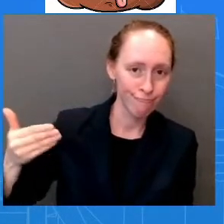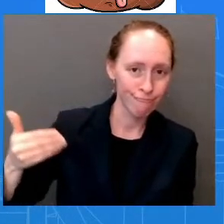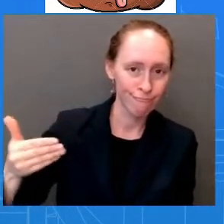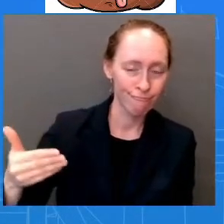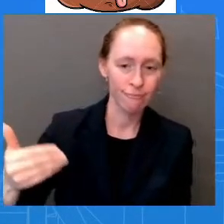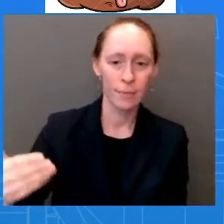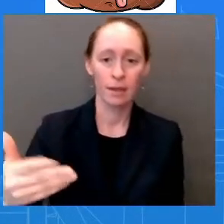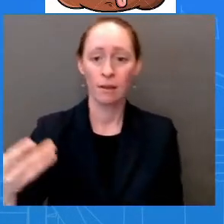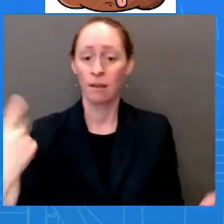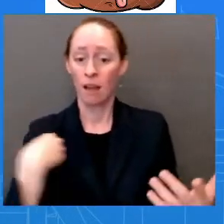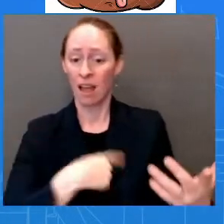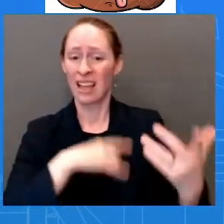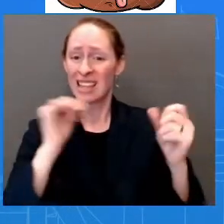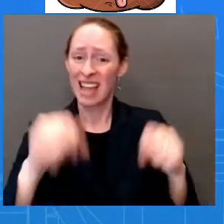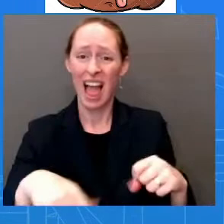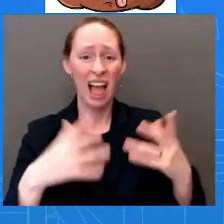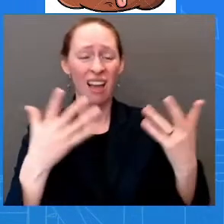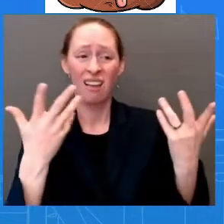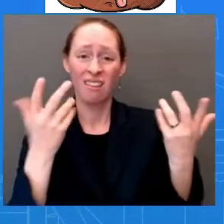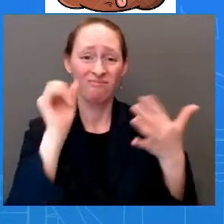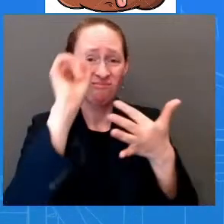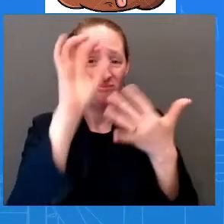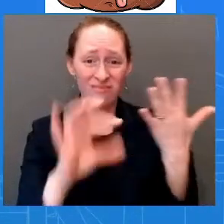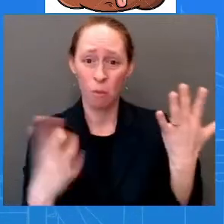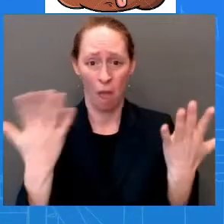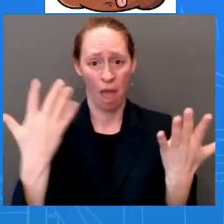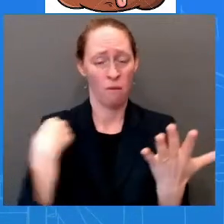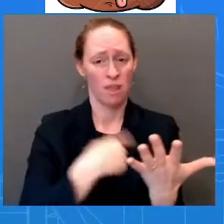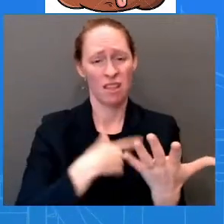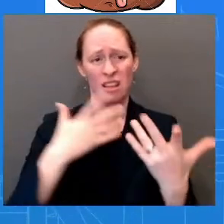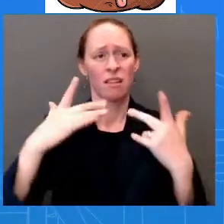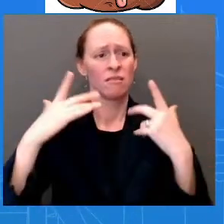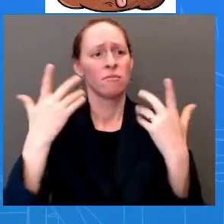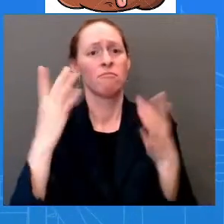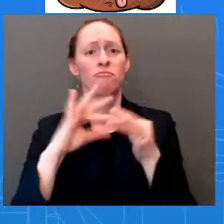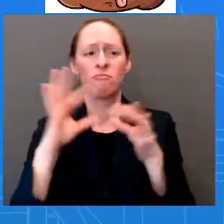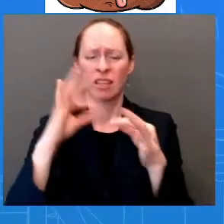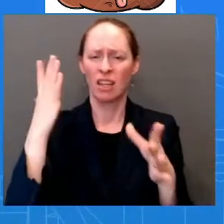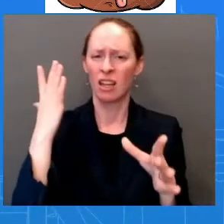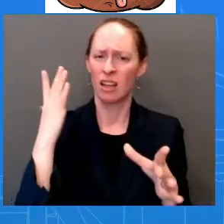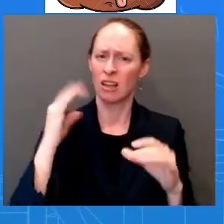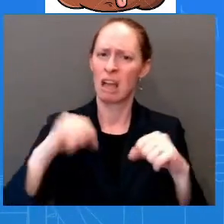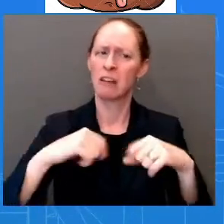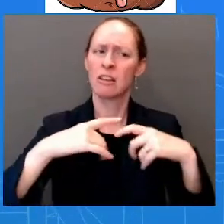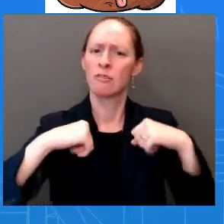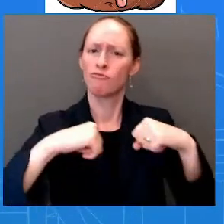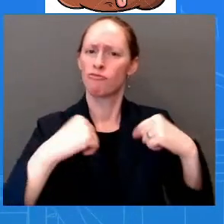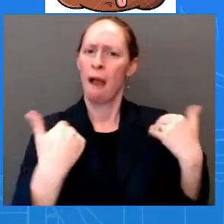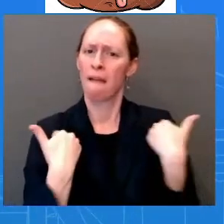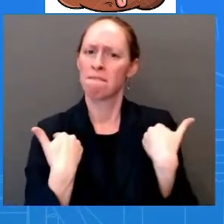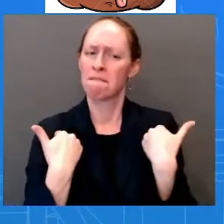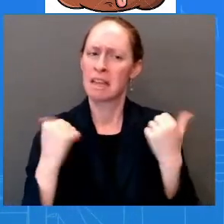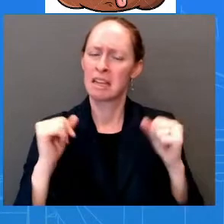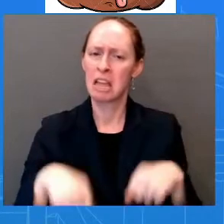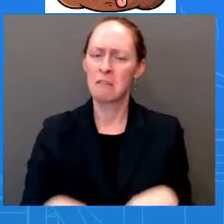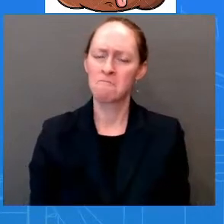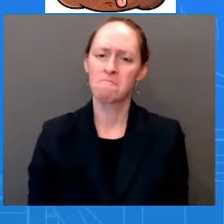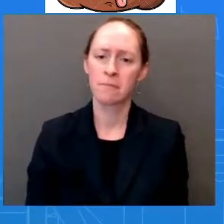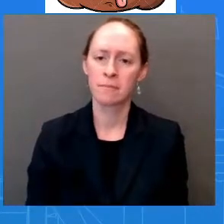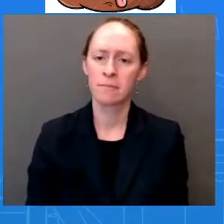say it myself. How much do you think, Dr. Fauci, Ooh, call on Peter.